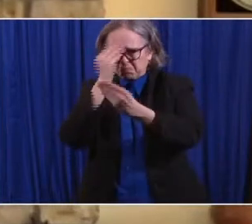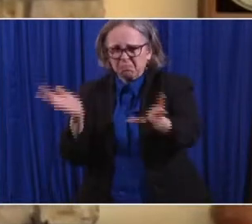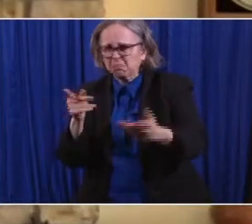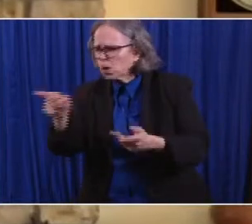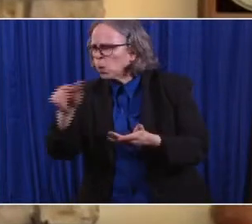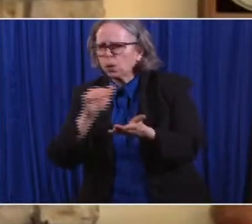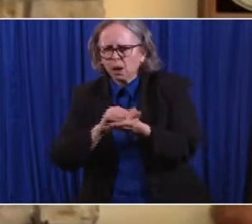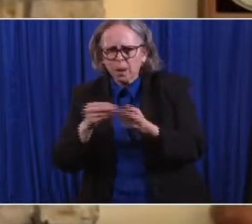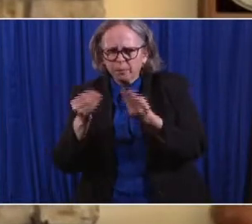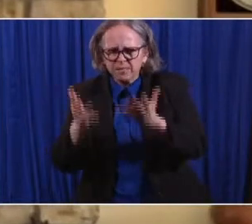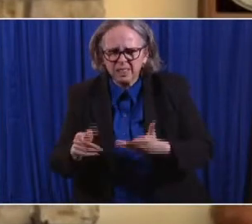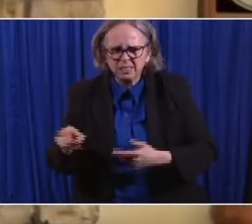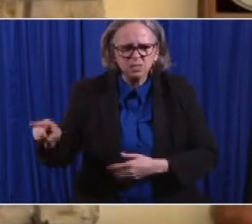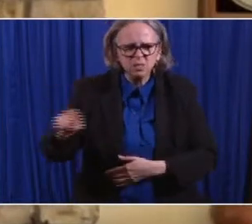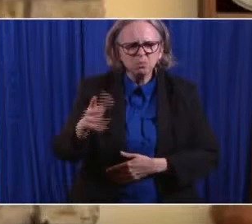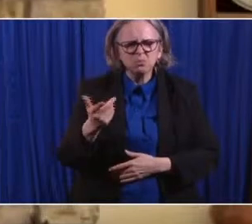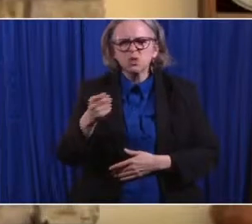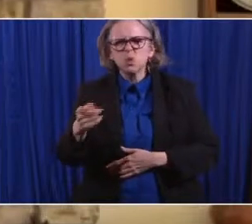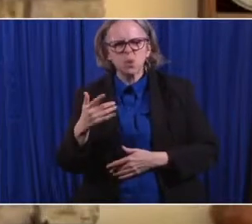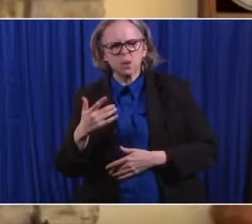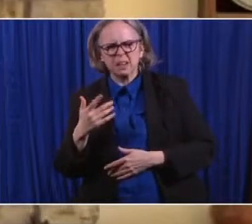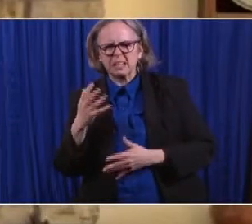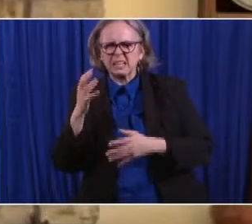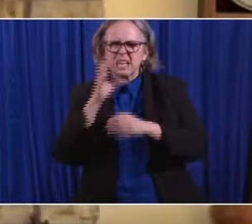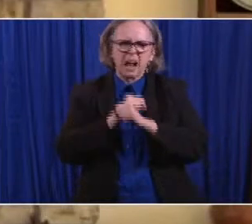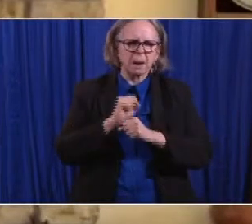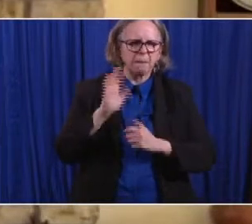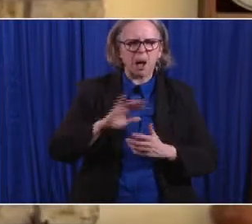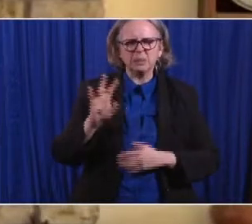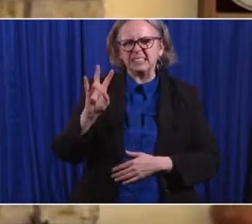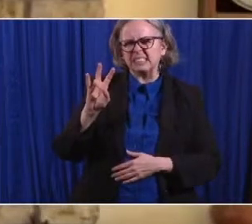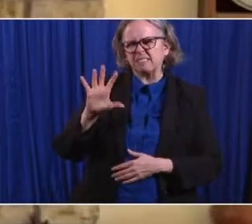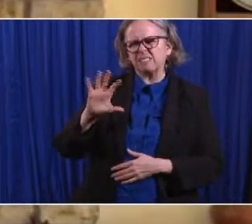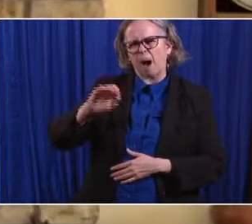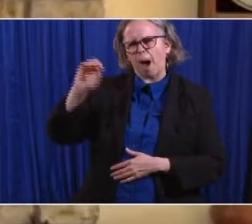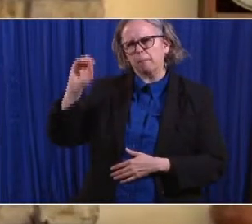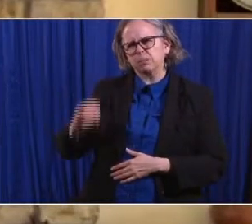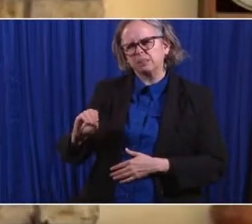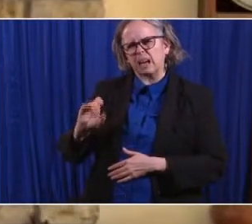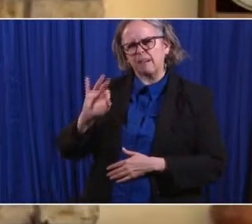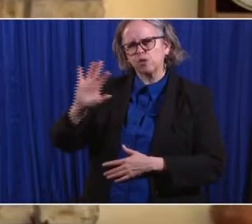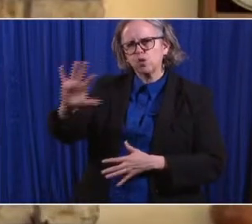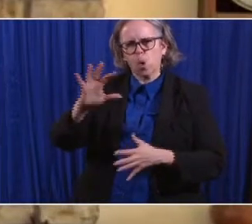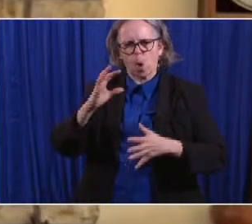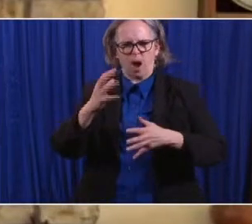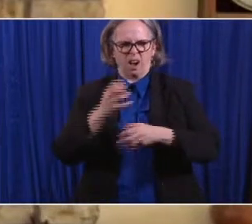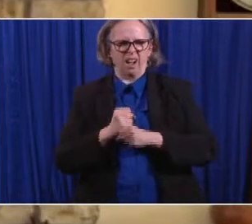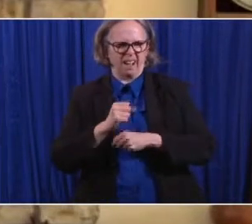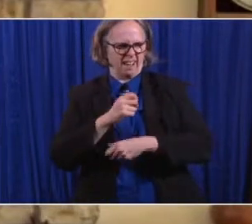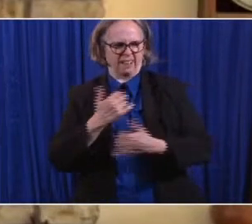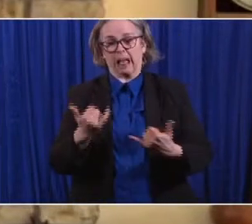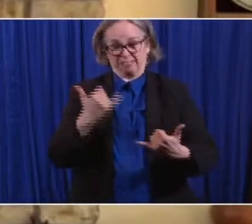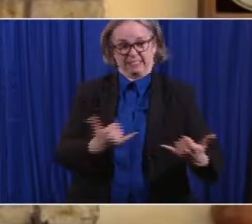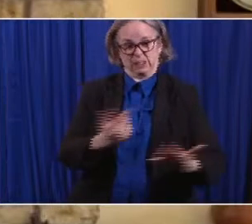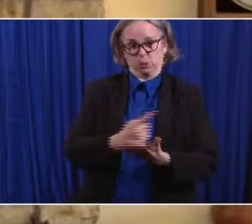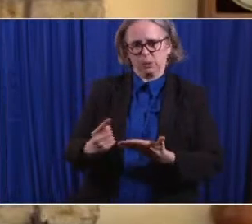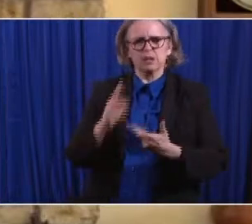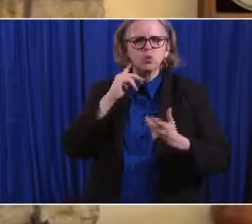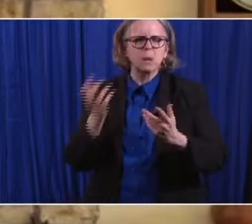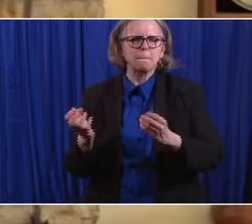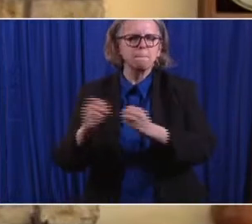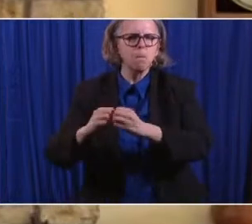of the doses that they're receiving this week. We hope that they'll get more, and they very well may get more. And so that means